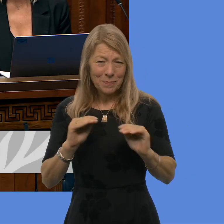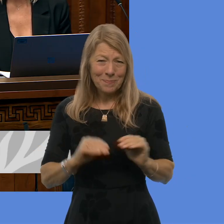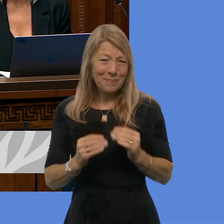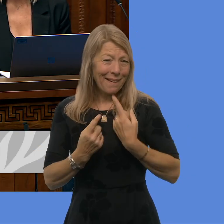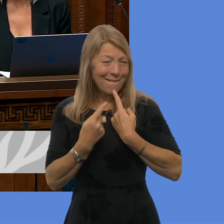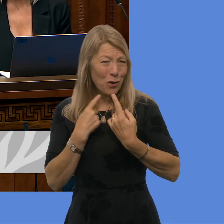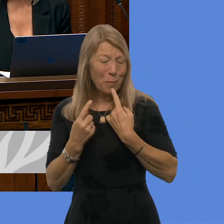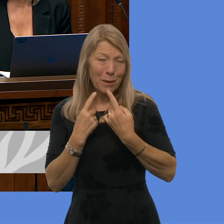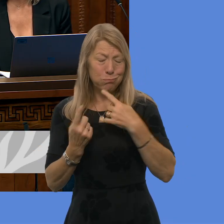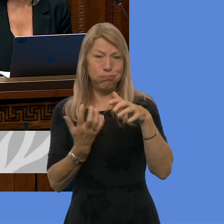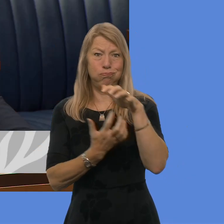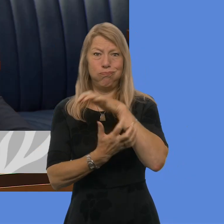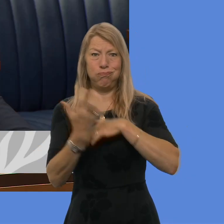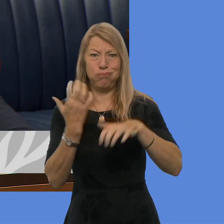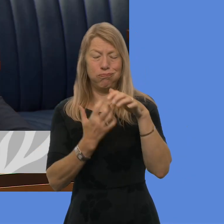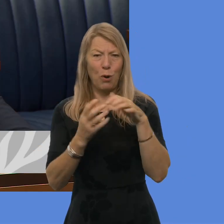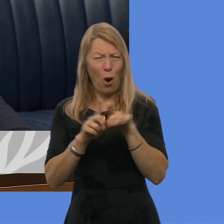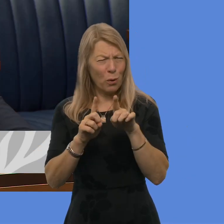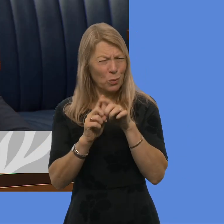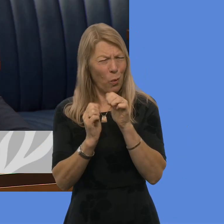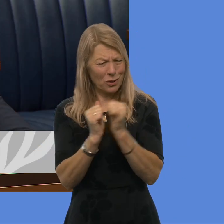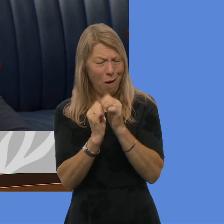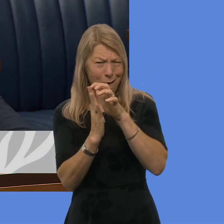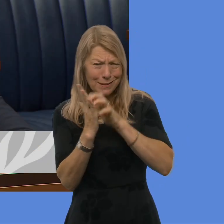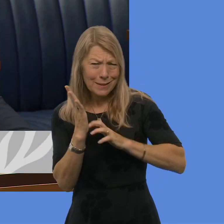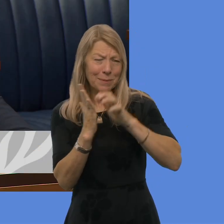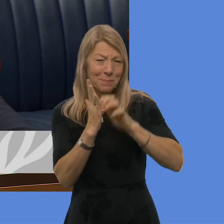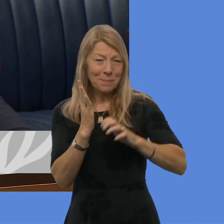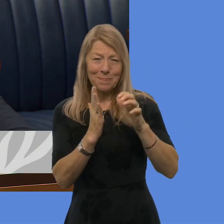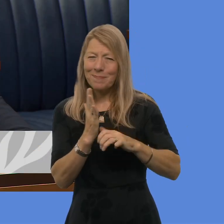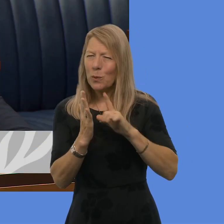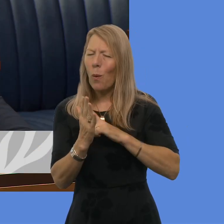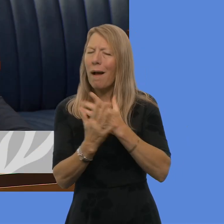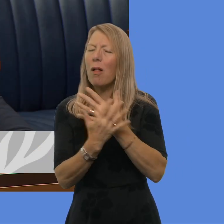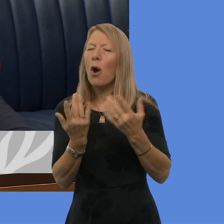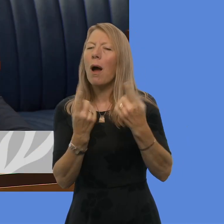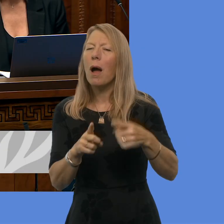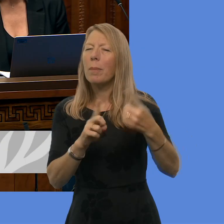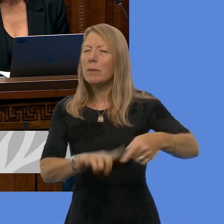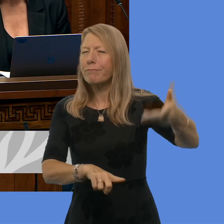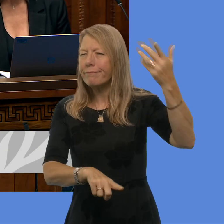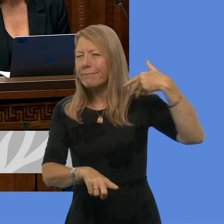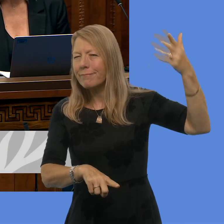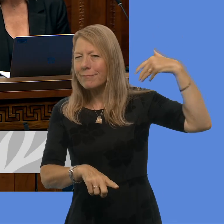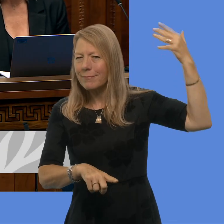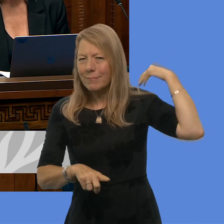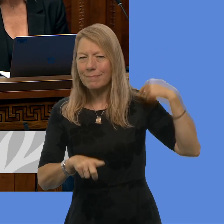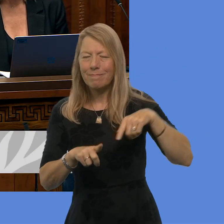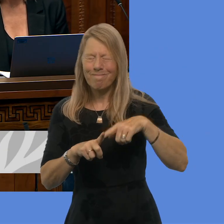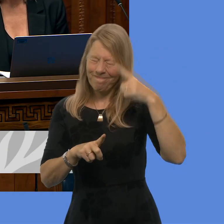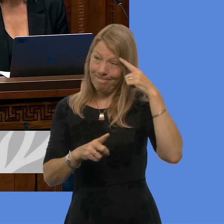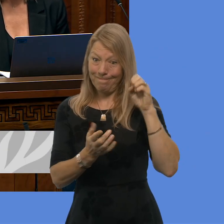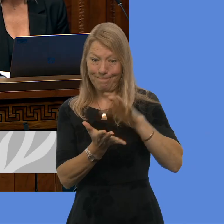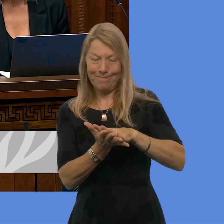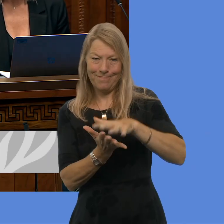of the assessment itself, given in a lot of cases the historic nature of many incidents, it presents a challenge for those